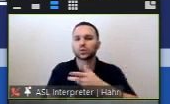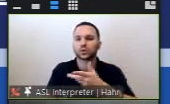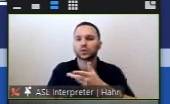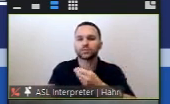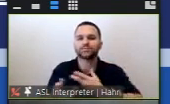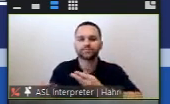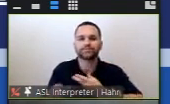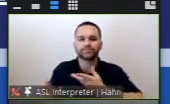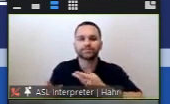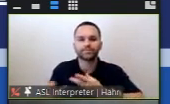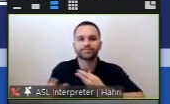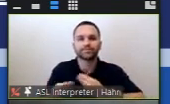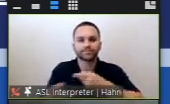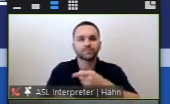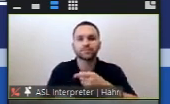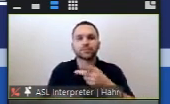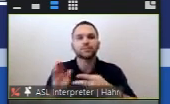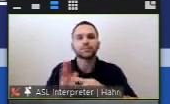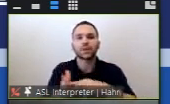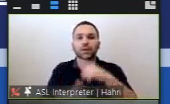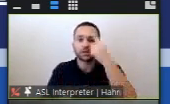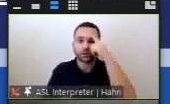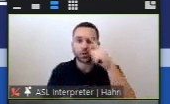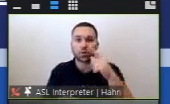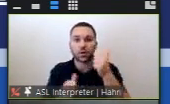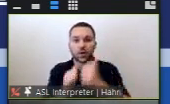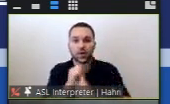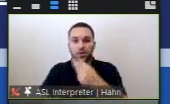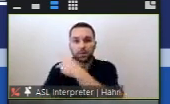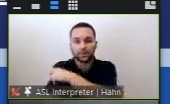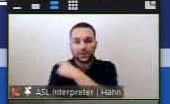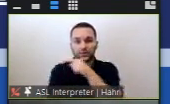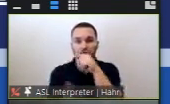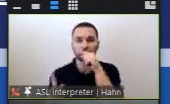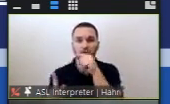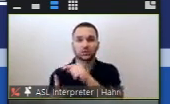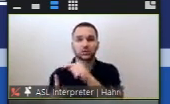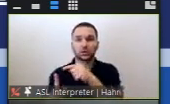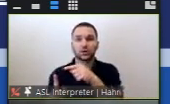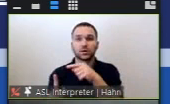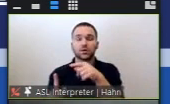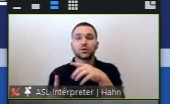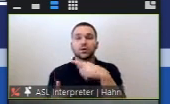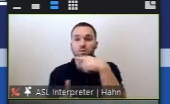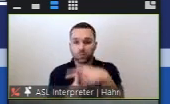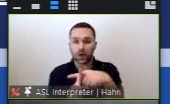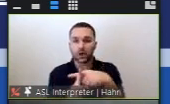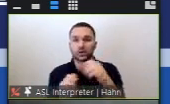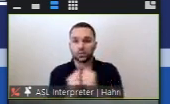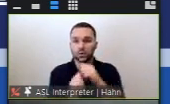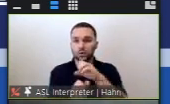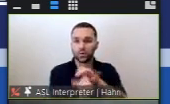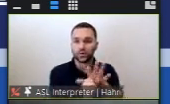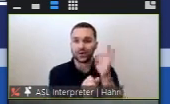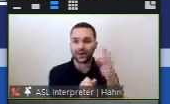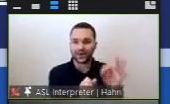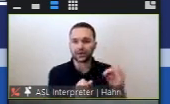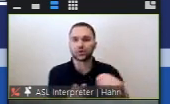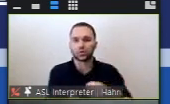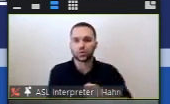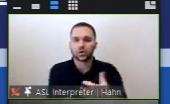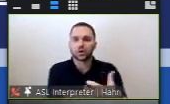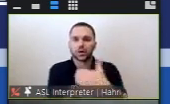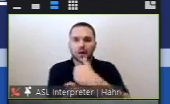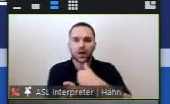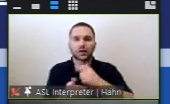meaning that for every patient that test positive for COVID-19. We collect a variety of data, oftentimes